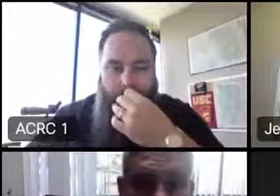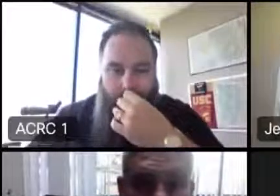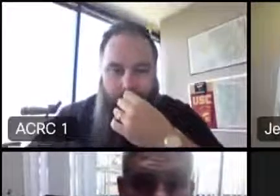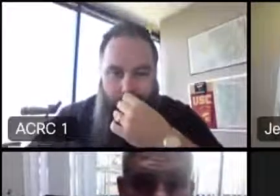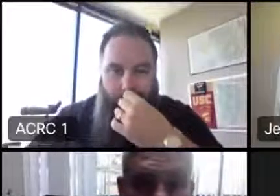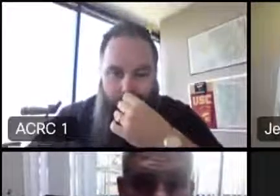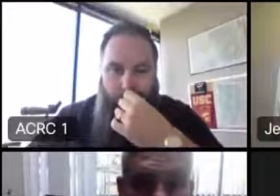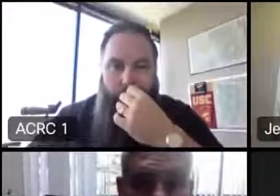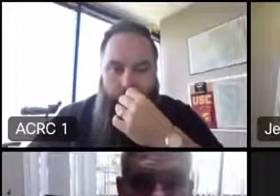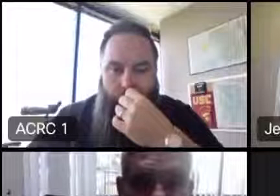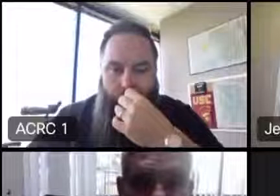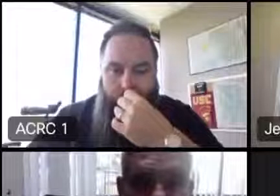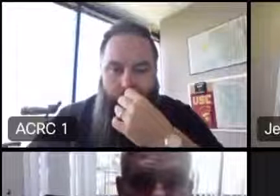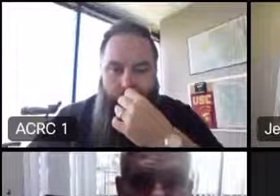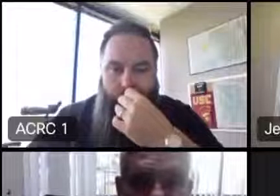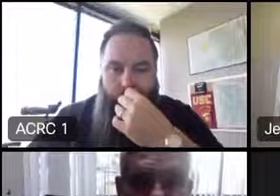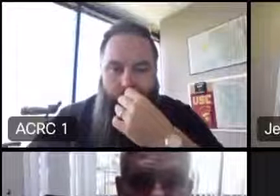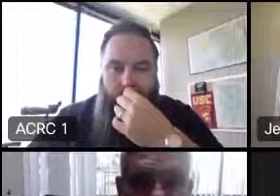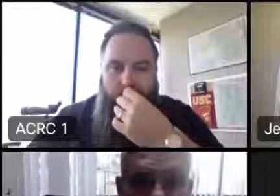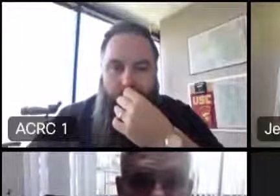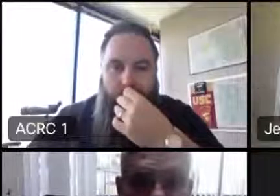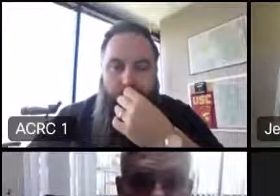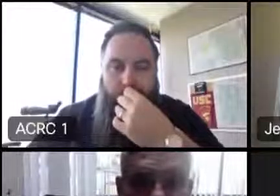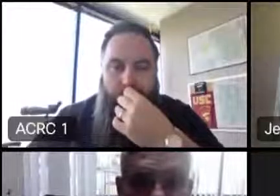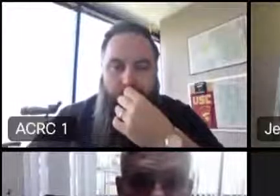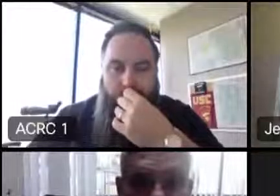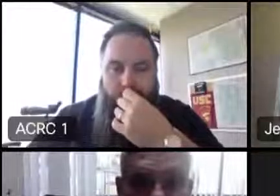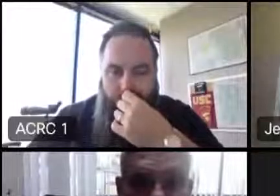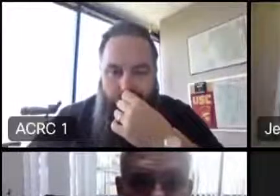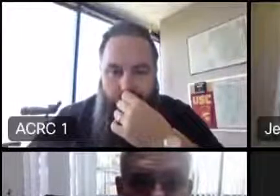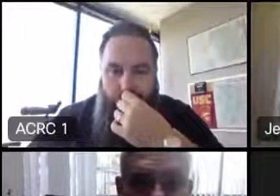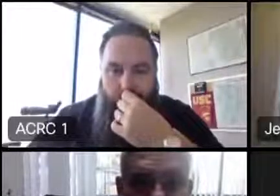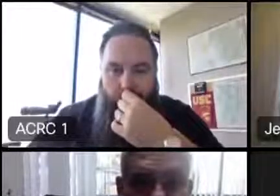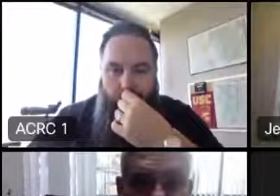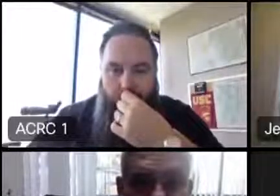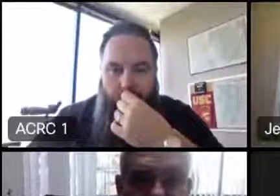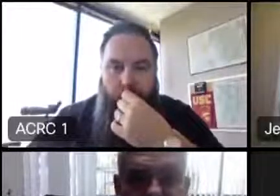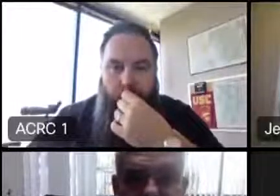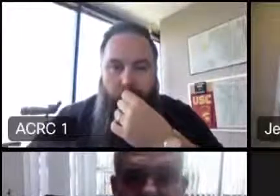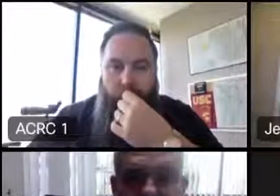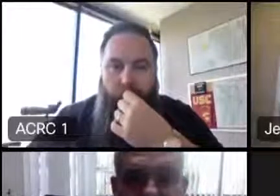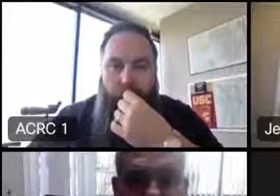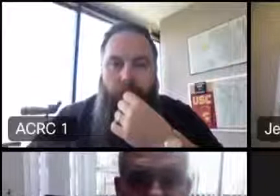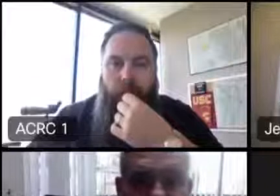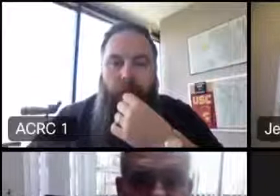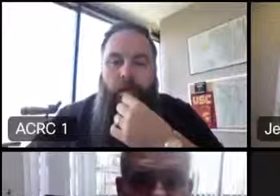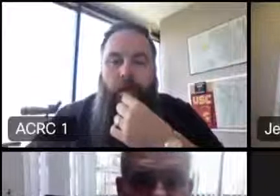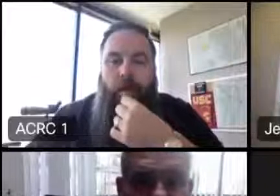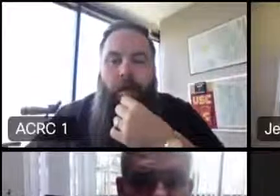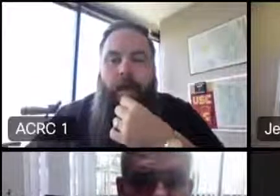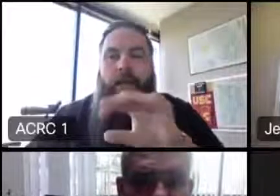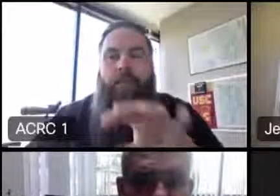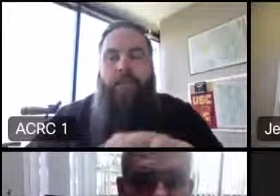or confirmation and everything that's happening outside of this system that we have set up. Go ahead,